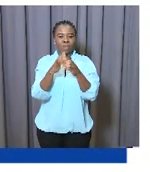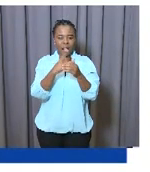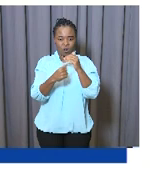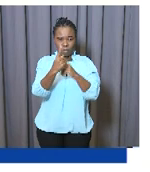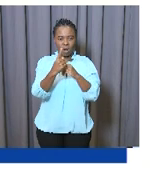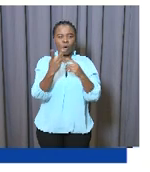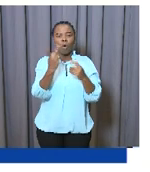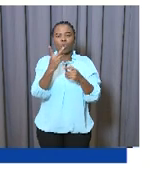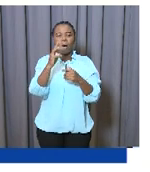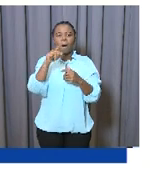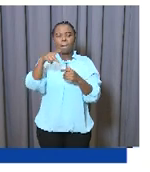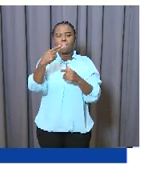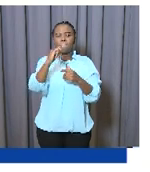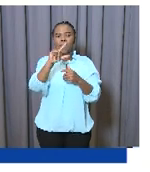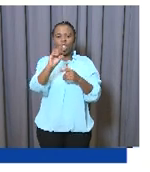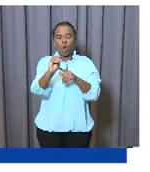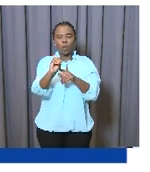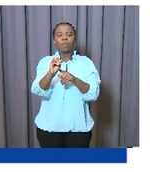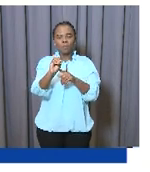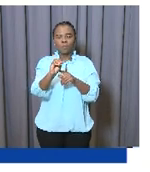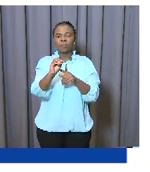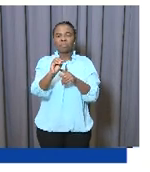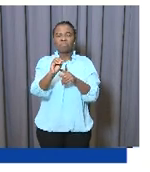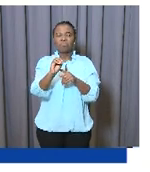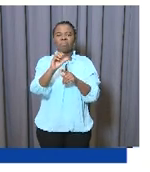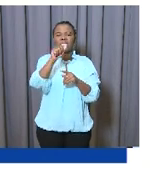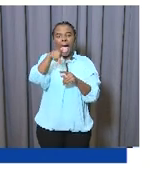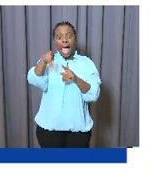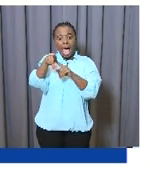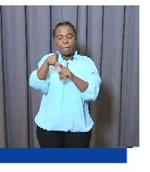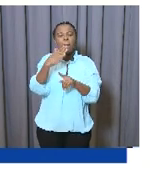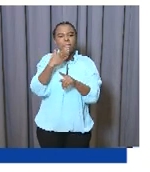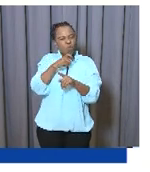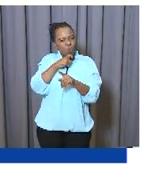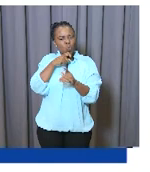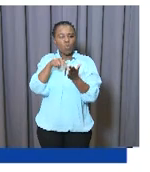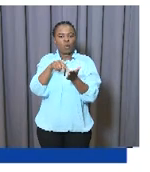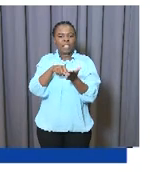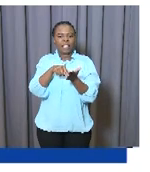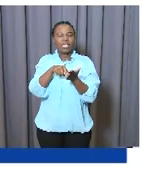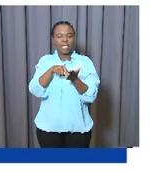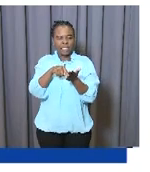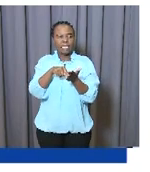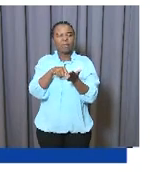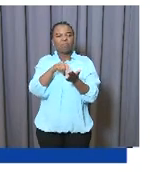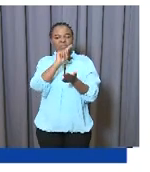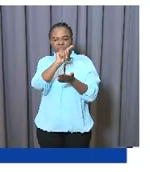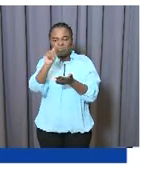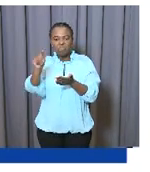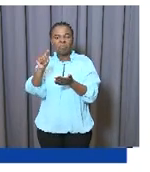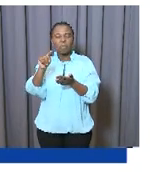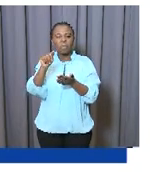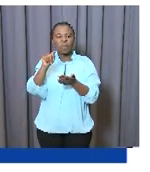you Impilo app. Please use this app. We are amongst those jurisdictions in the world. There are countries in